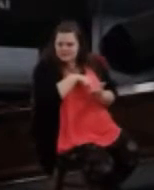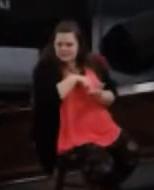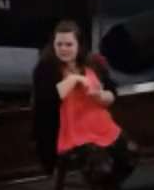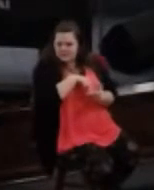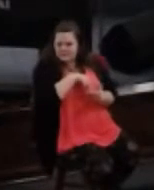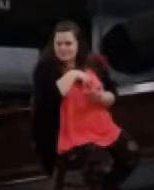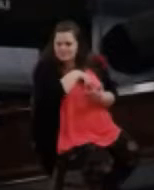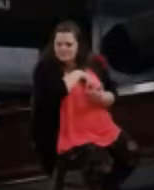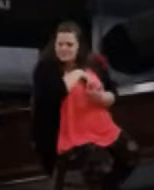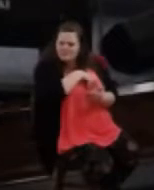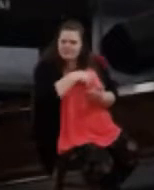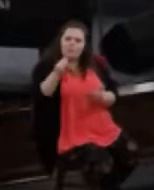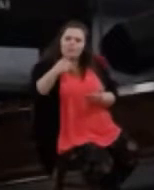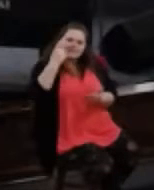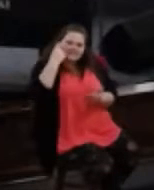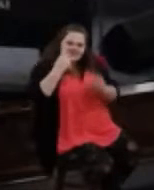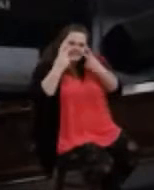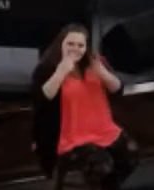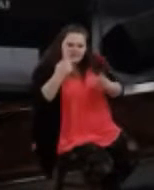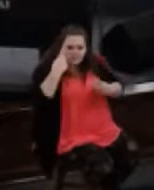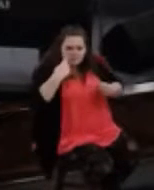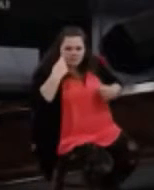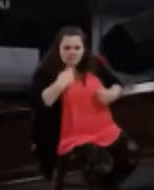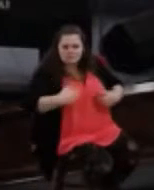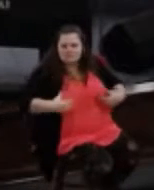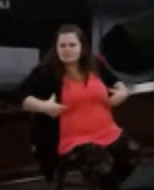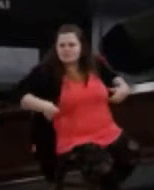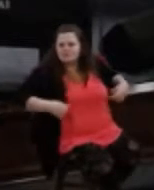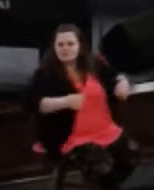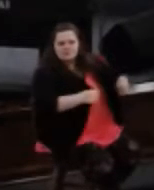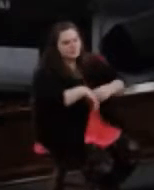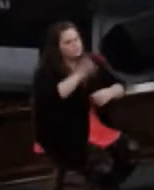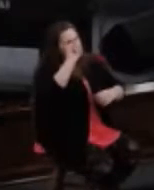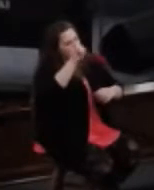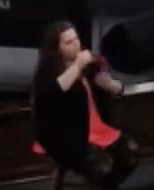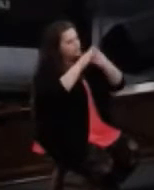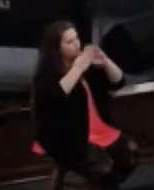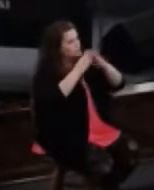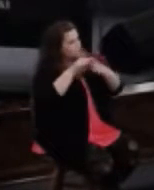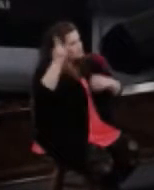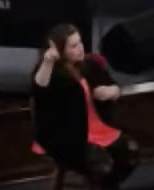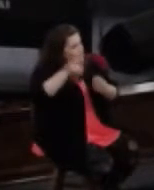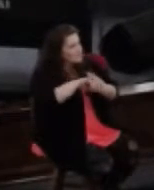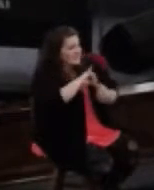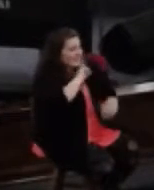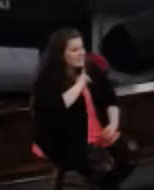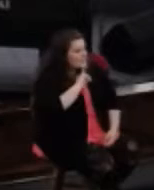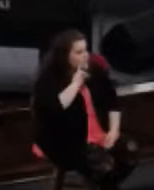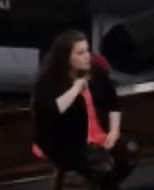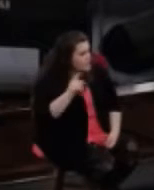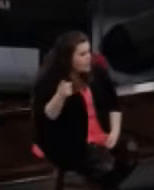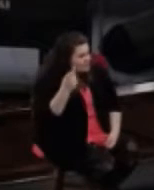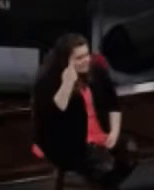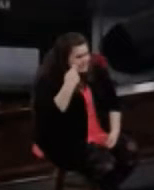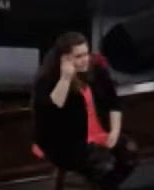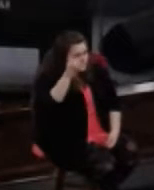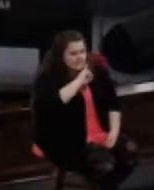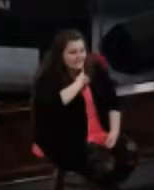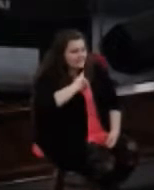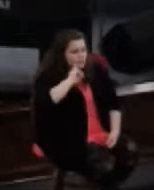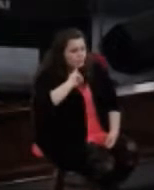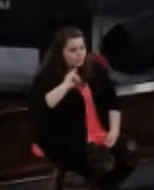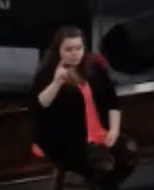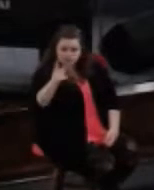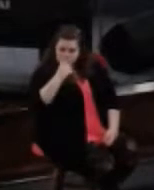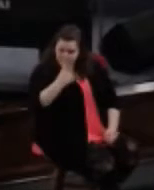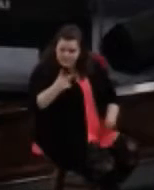Cindy, where did you just visit recently? Jerusalem. She went to Israel. Cindy, did you